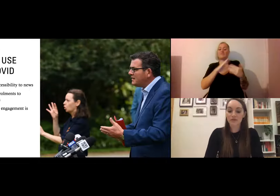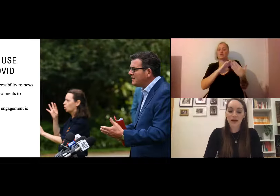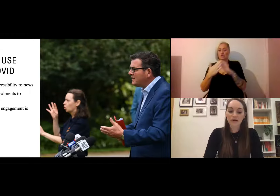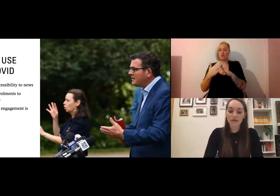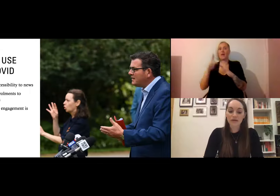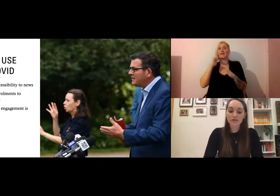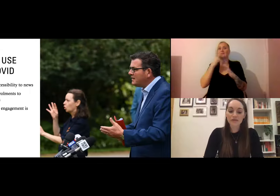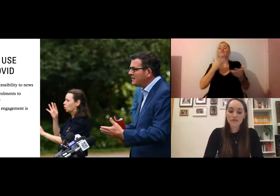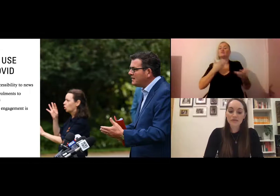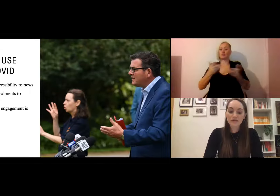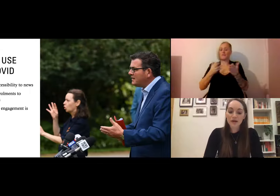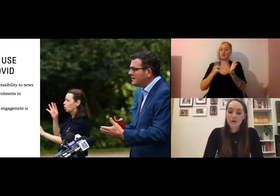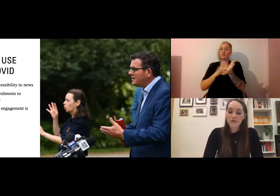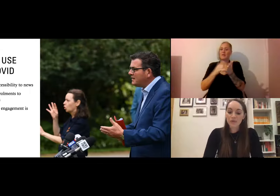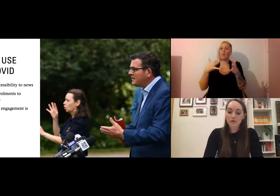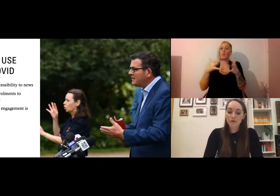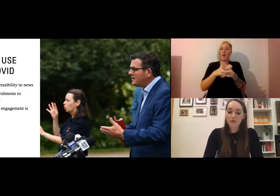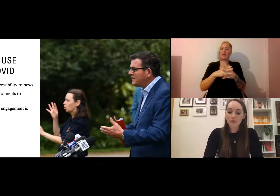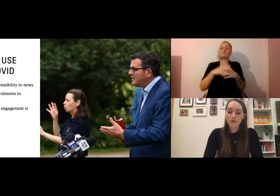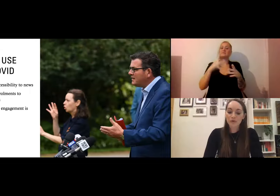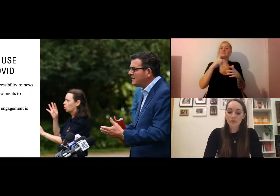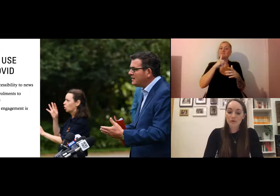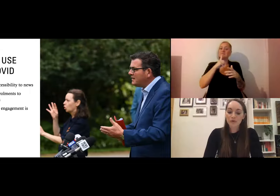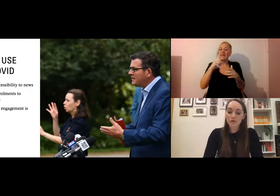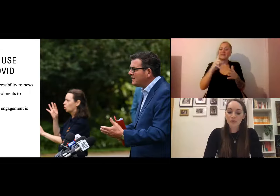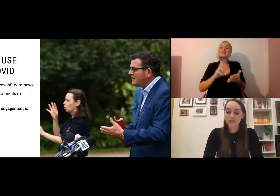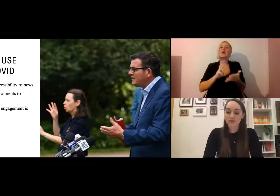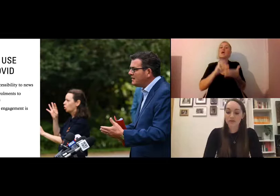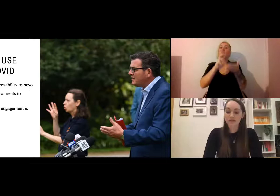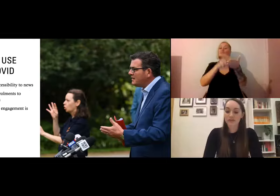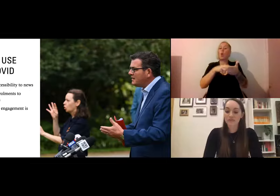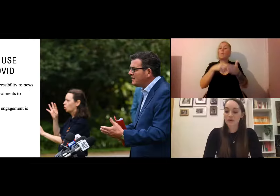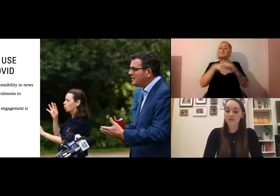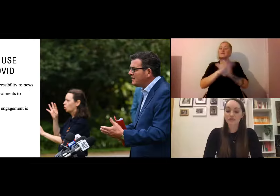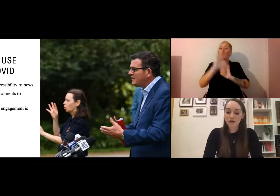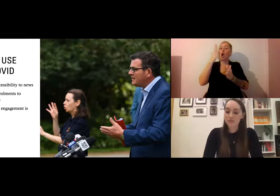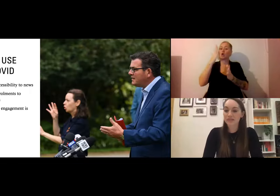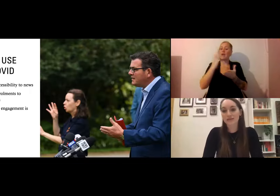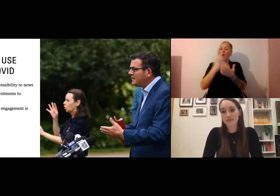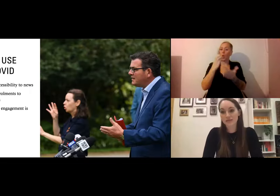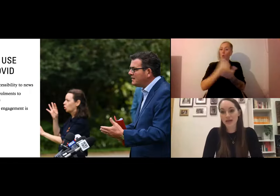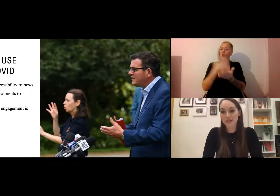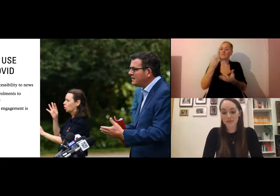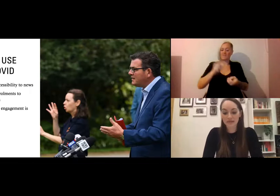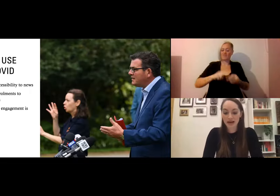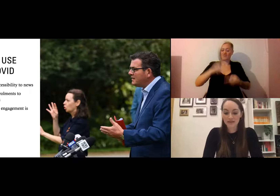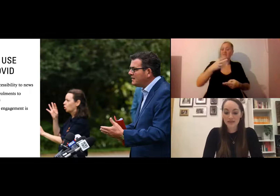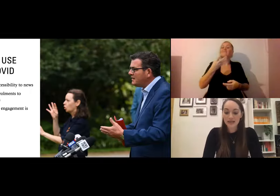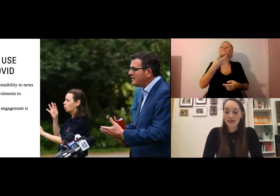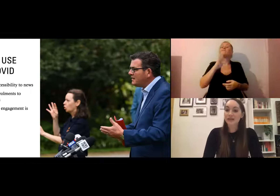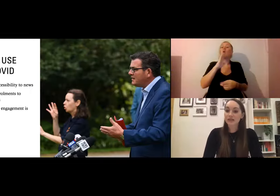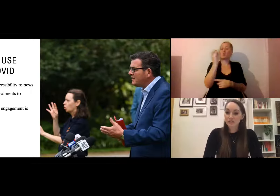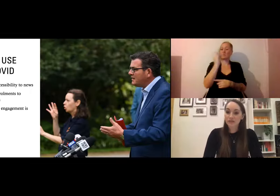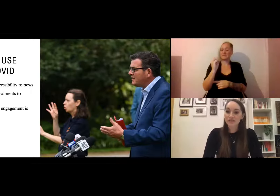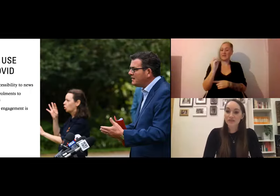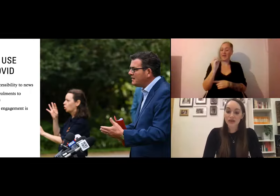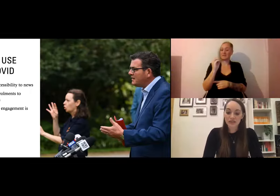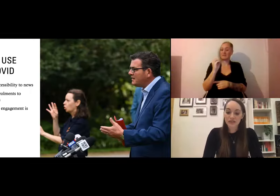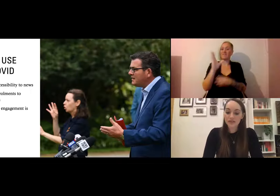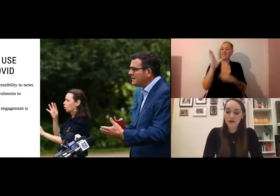South Wales reports that enrolments in AUSLAN courses have risen by more than 400% since the pandemic began. And they attribute